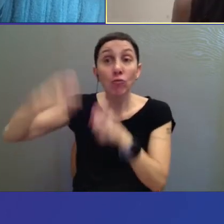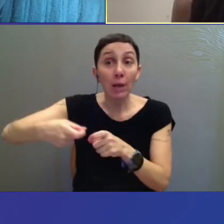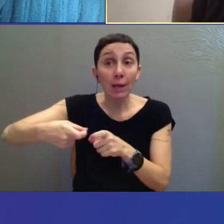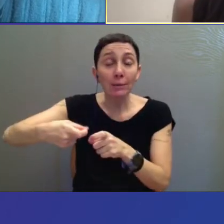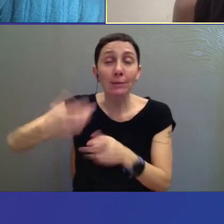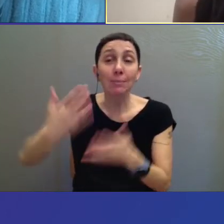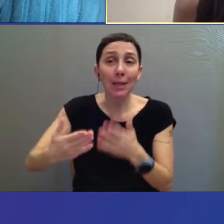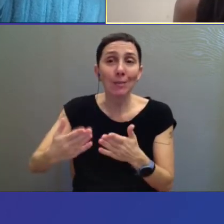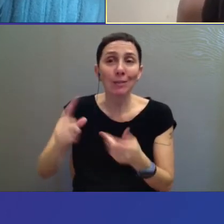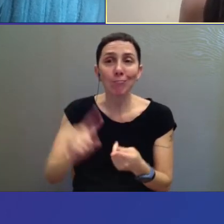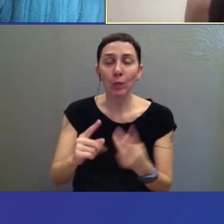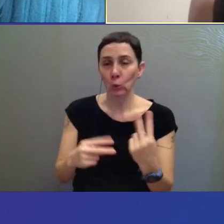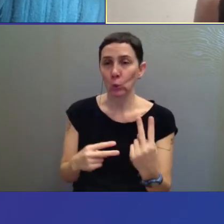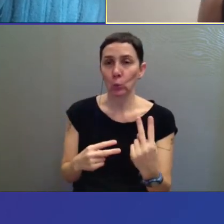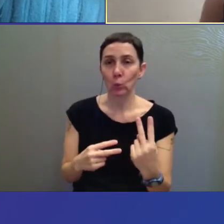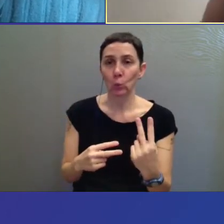2.